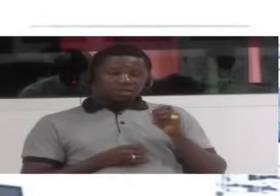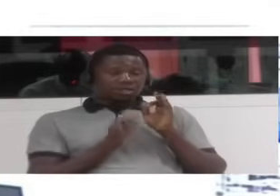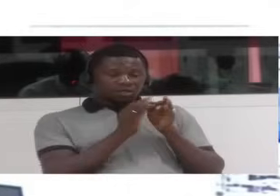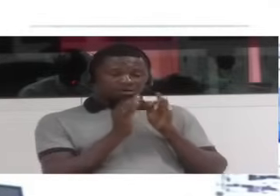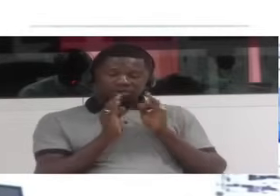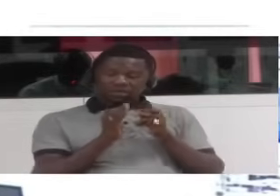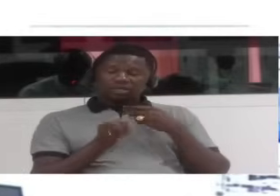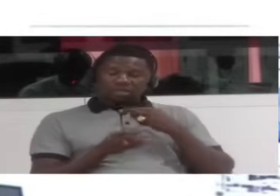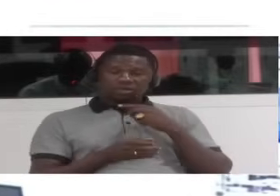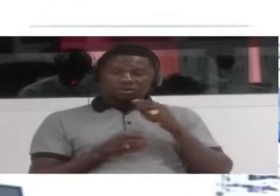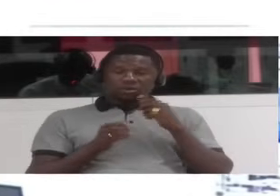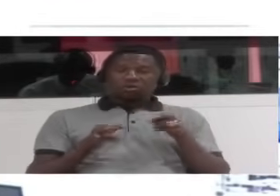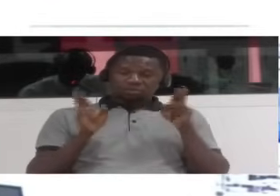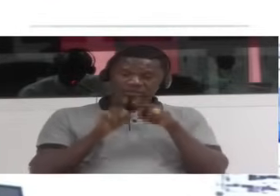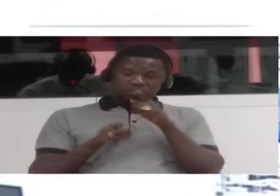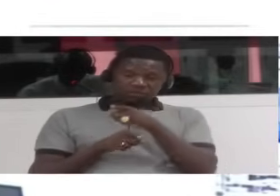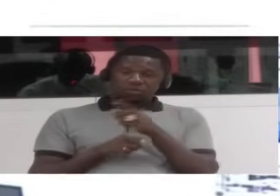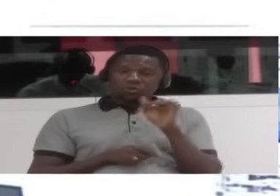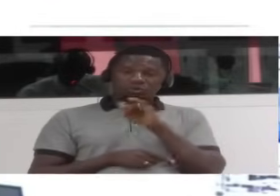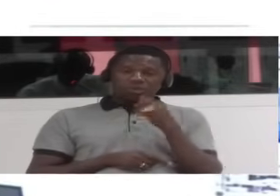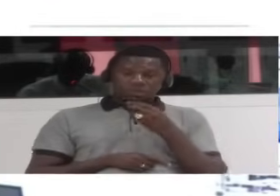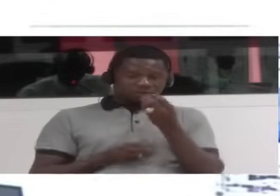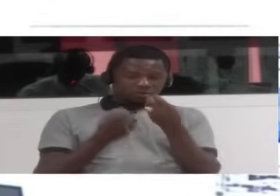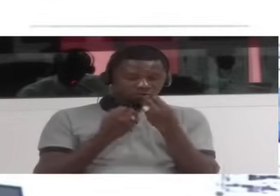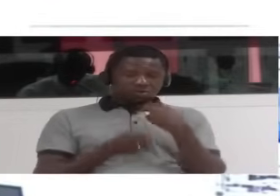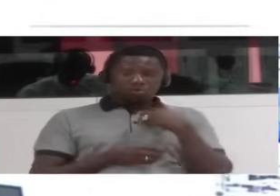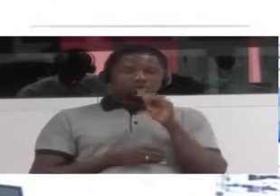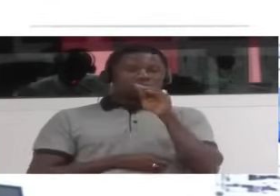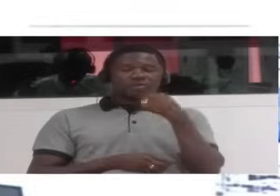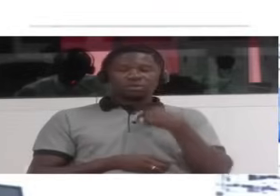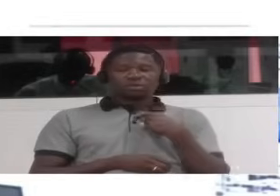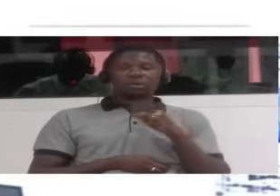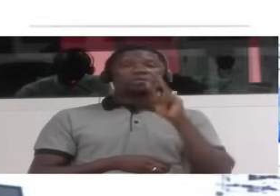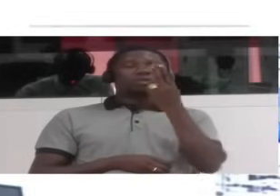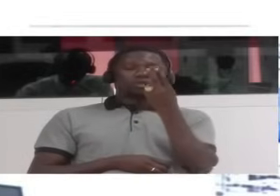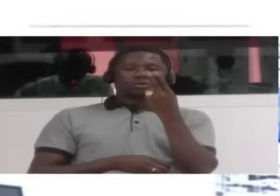which he didn't call me in. That was the second operation.